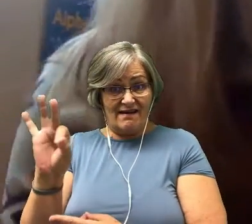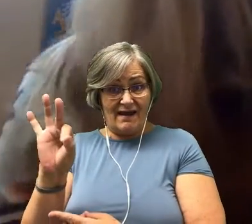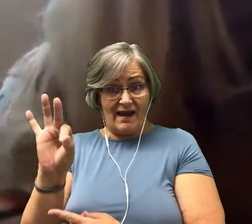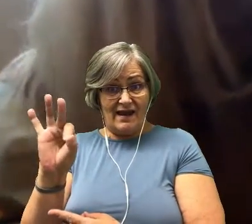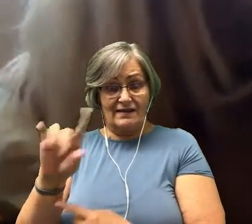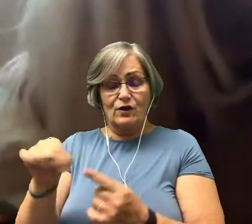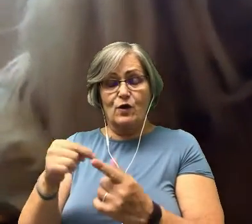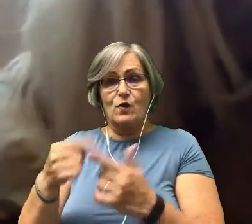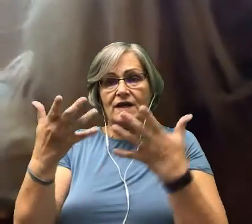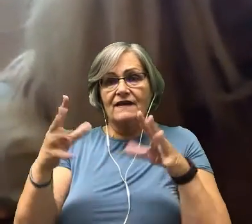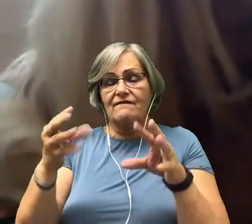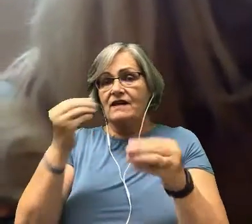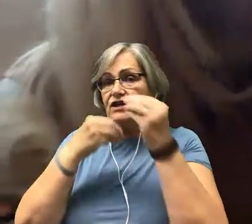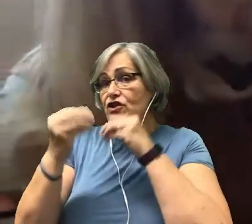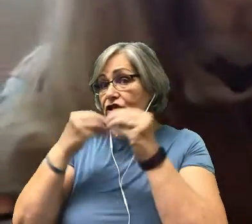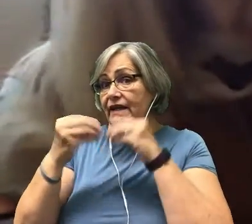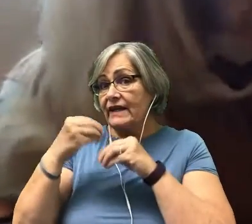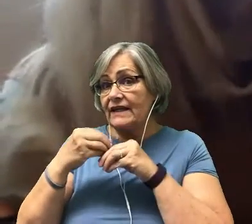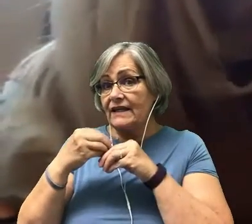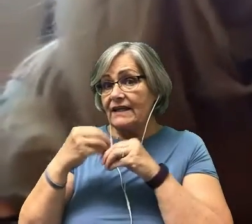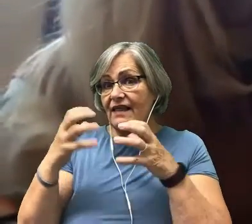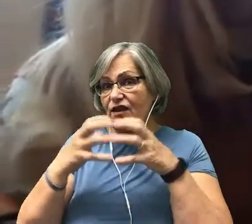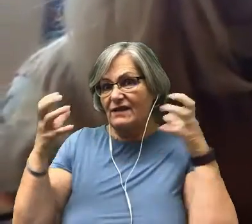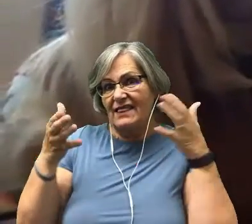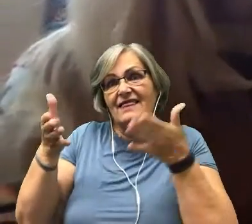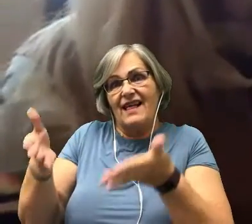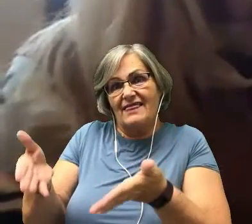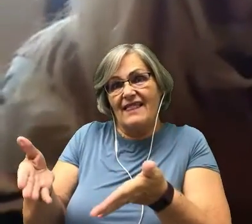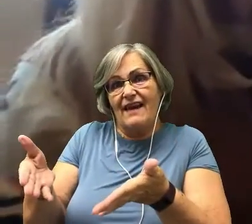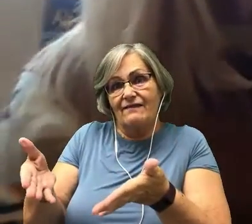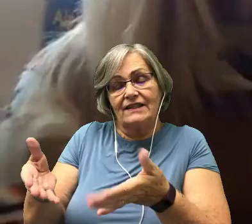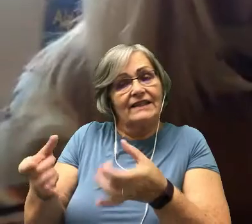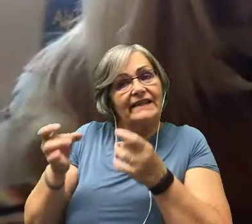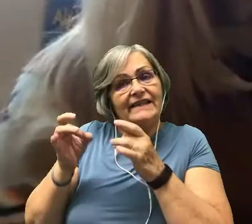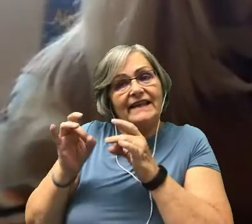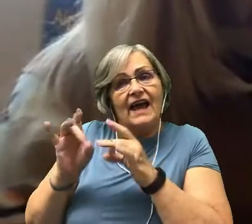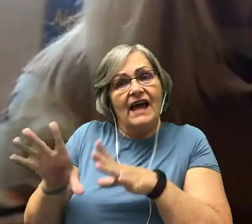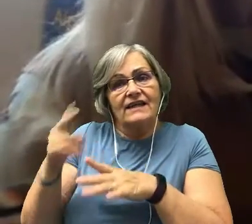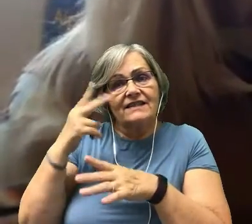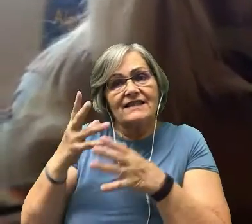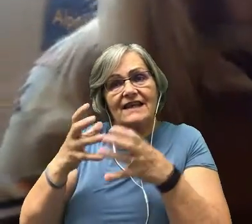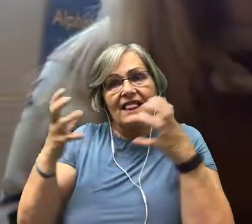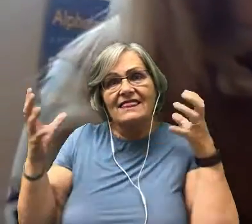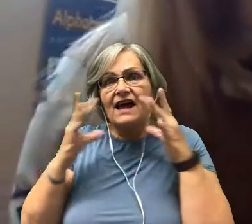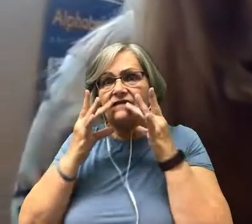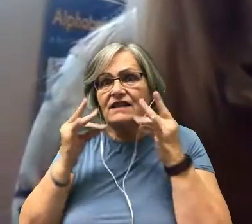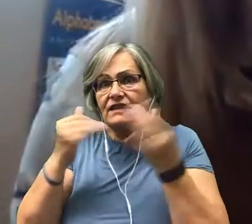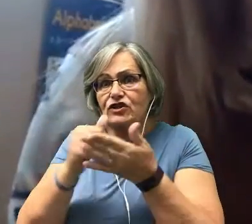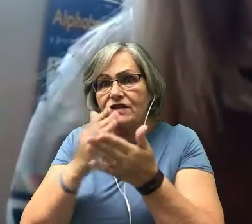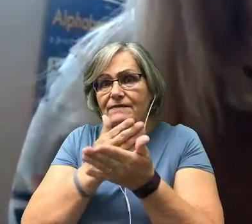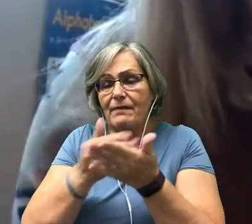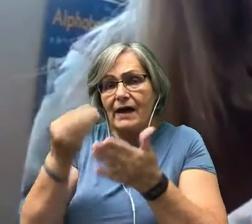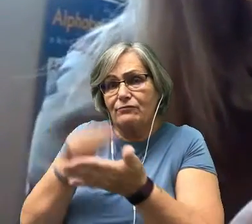When Harold finished his picnic, there was quite a lot left. He hated to see so much delicious pie go to